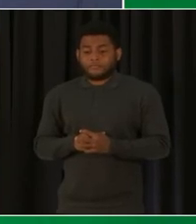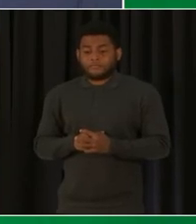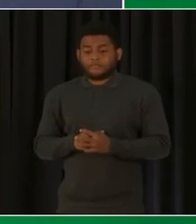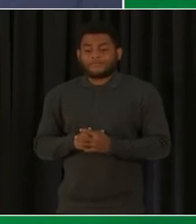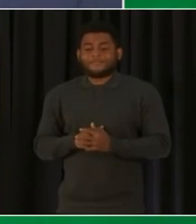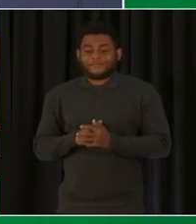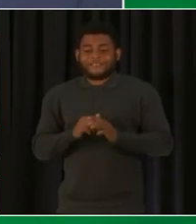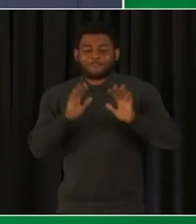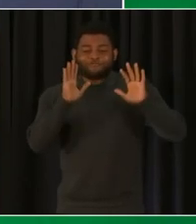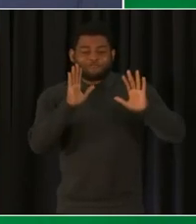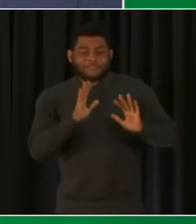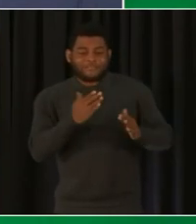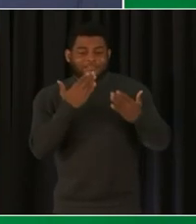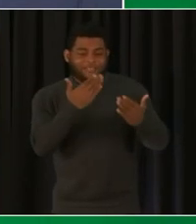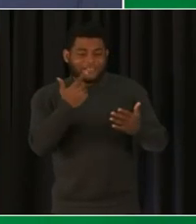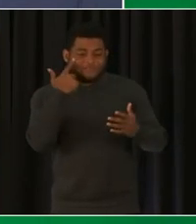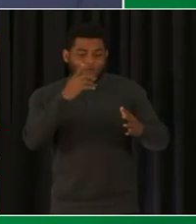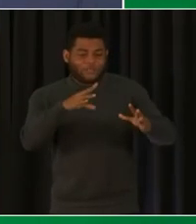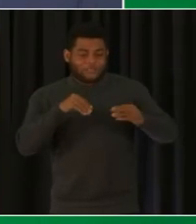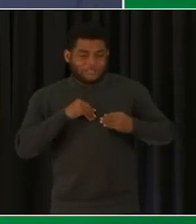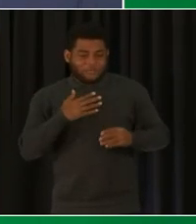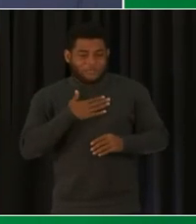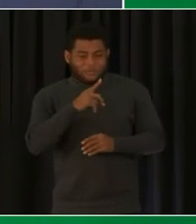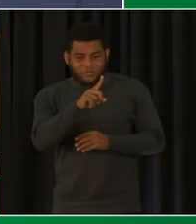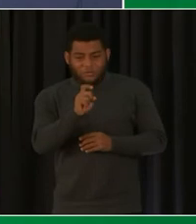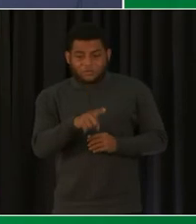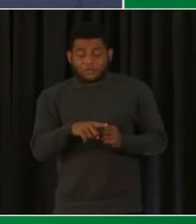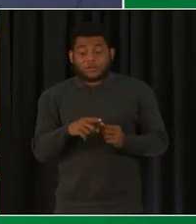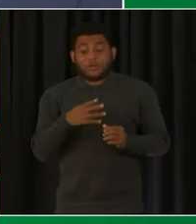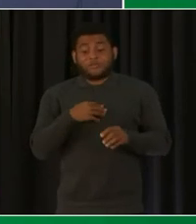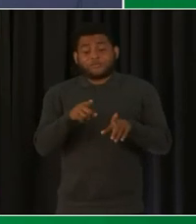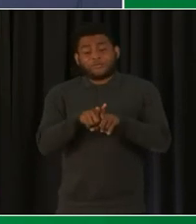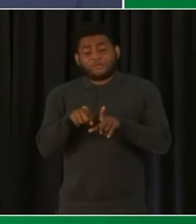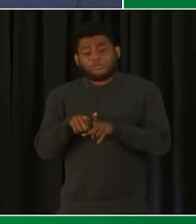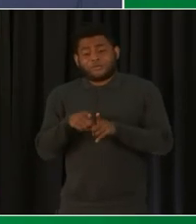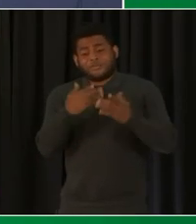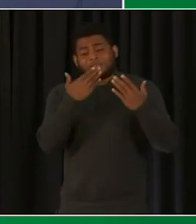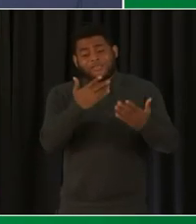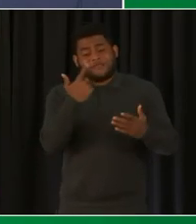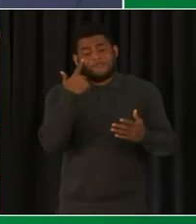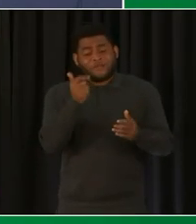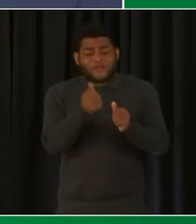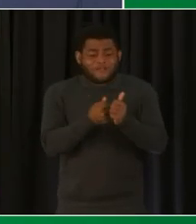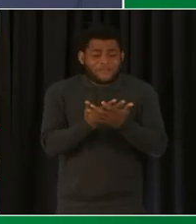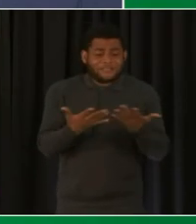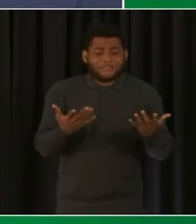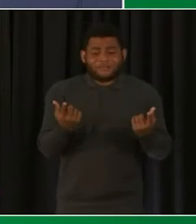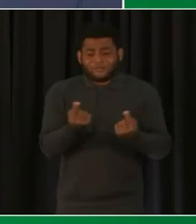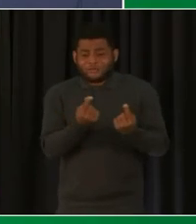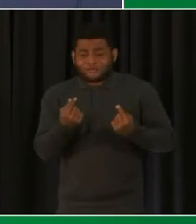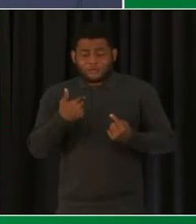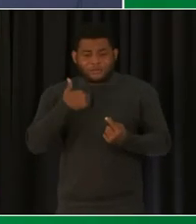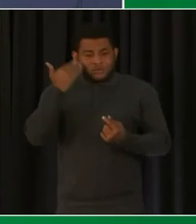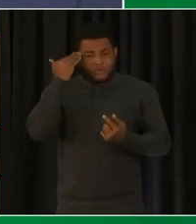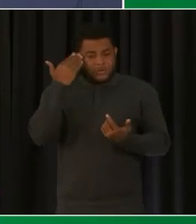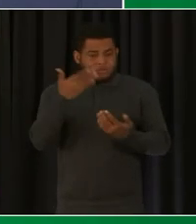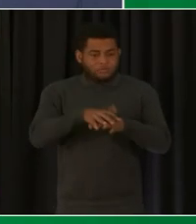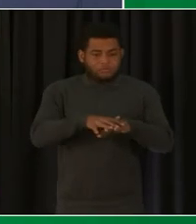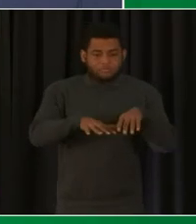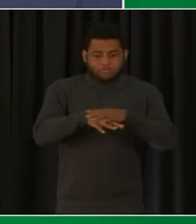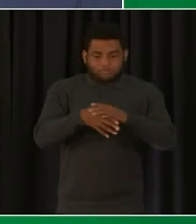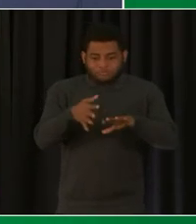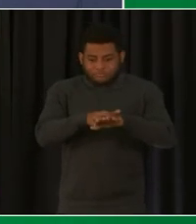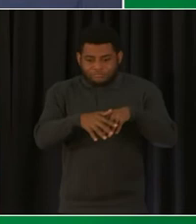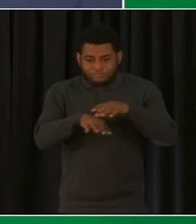Great. Thank you for taking my question, and also thanks for all you're doing with this. I know there are layers of complexity. We're